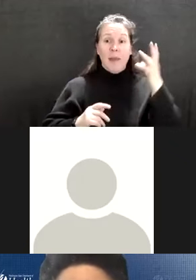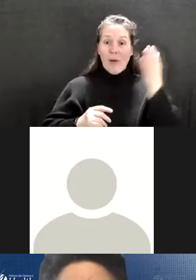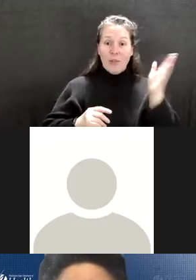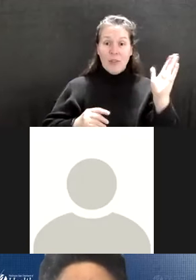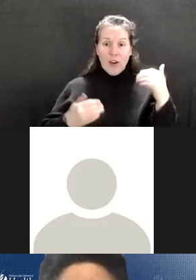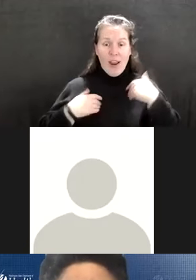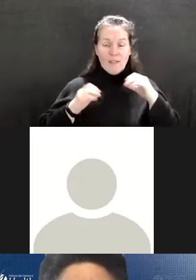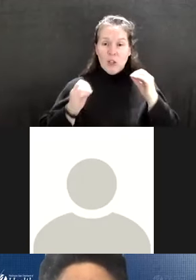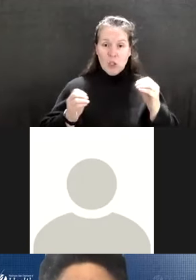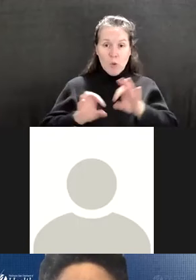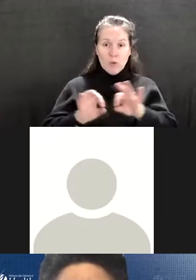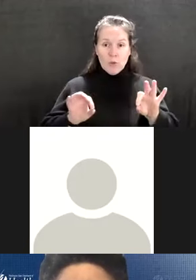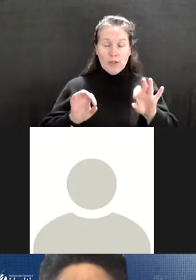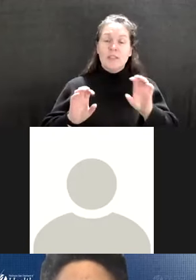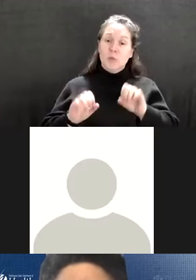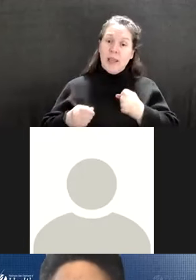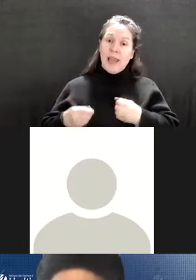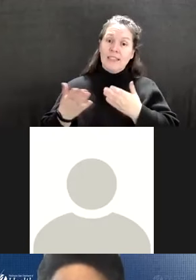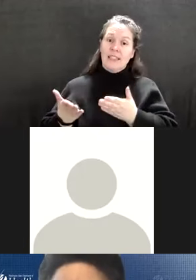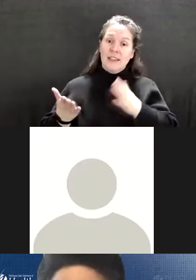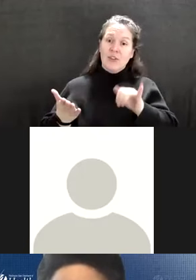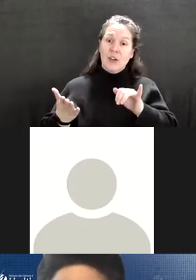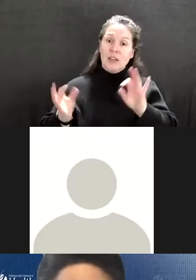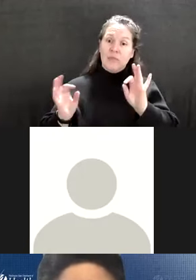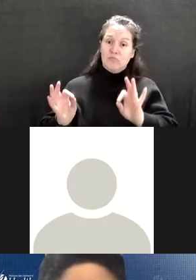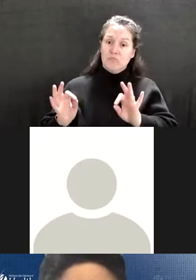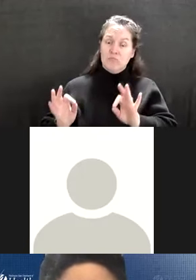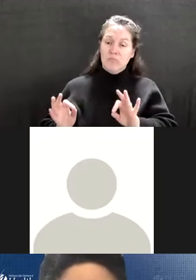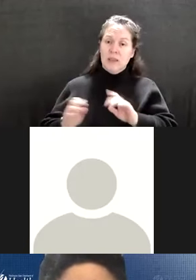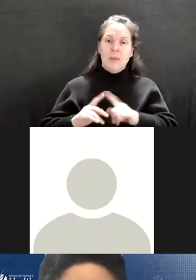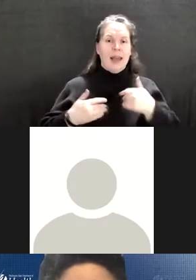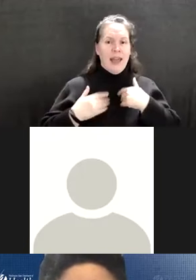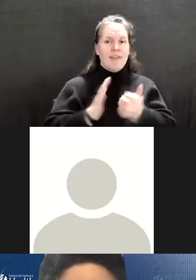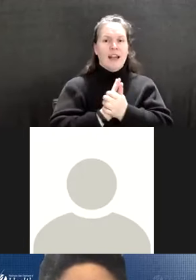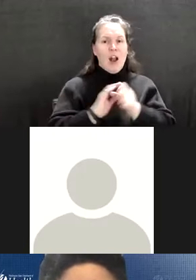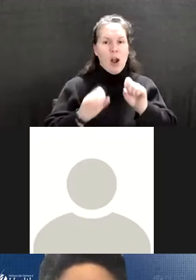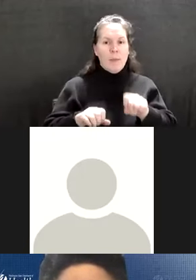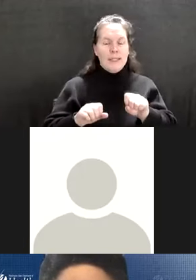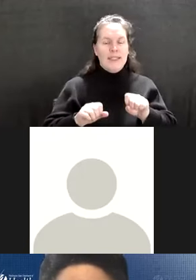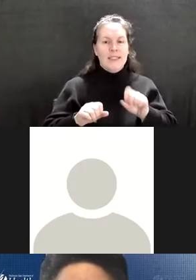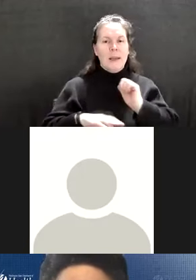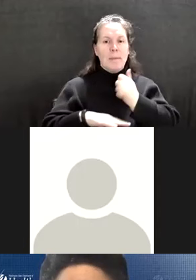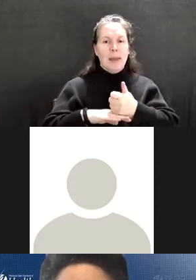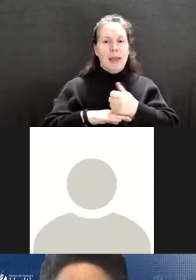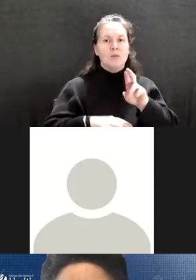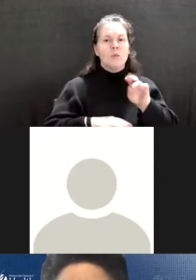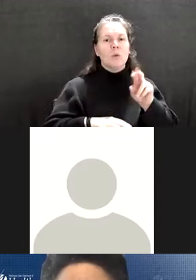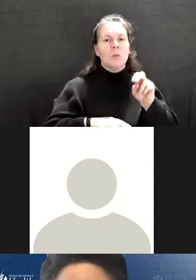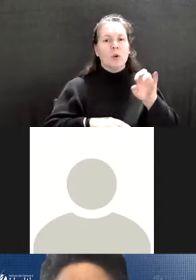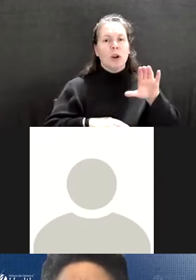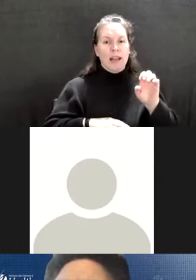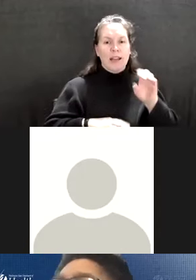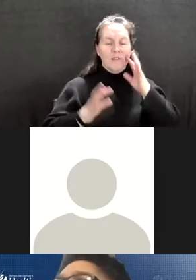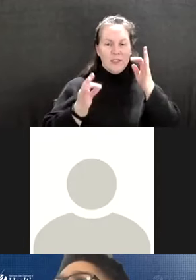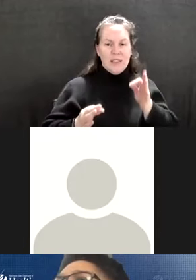do an amazing job of delivering this, right? So having a competency-based rubric for determining who can deliver.